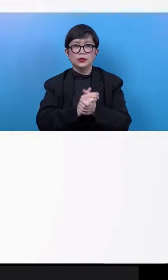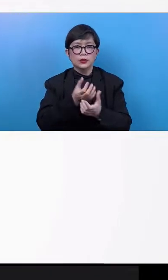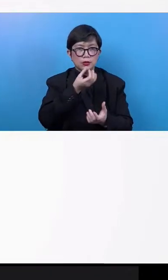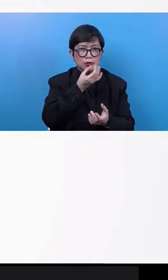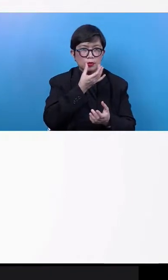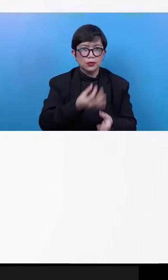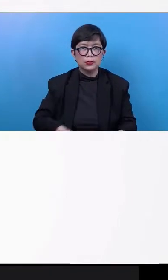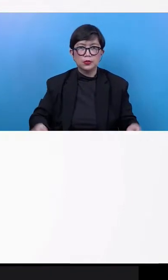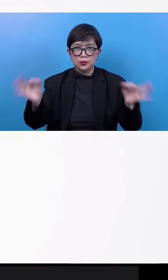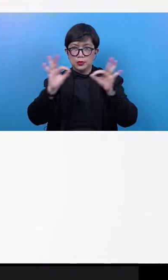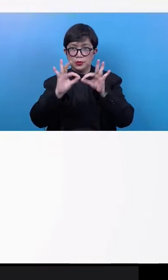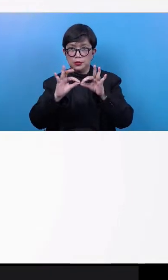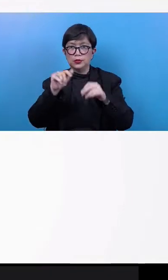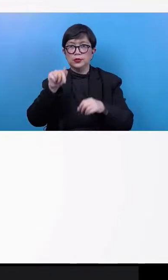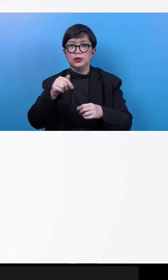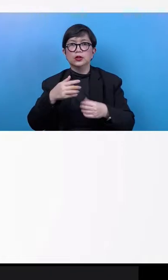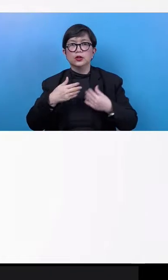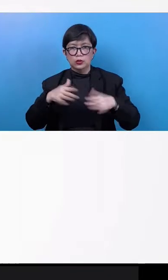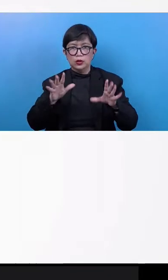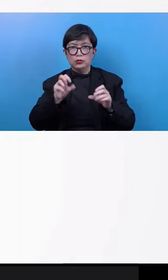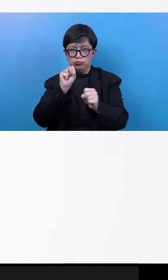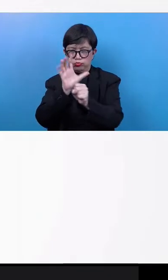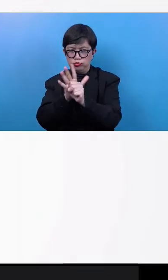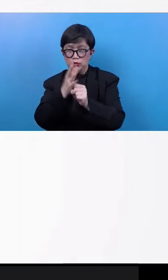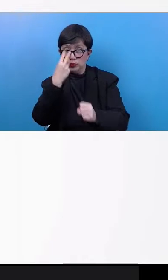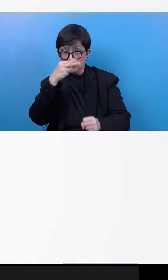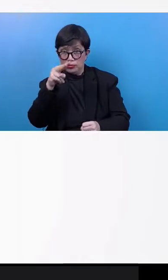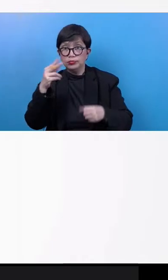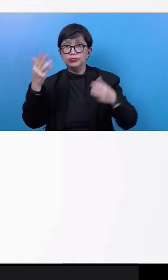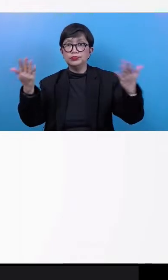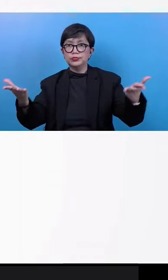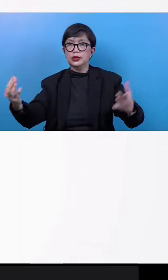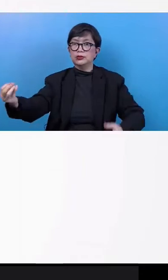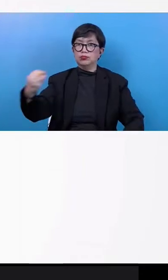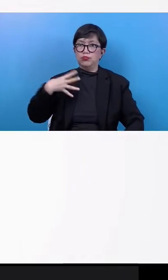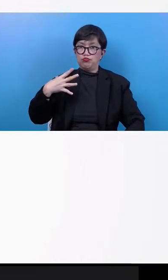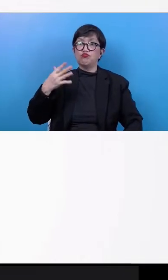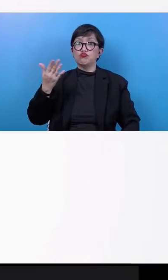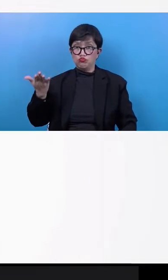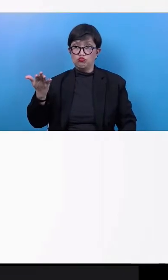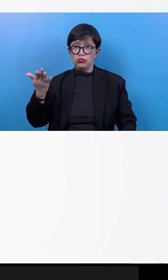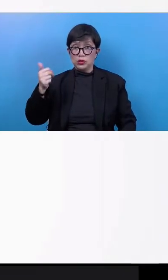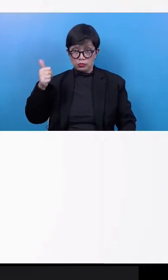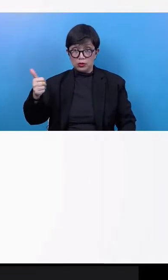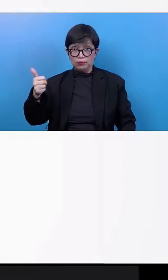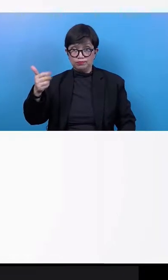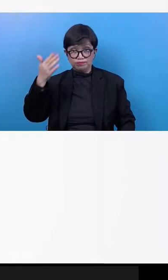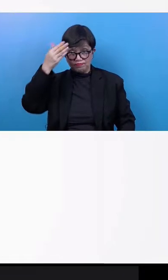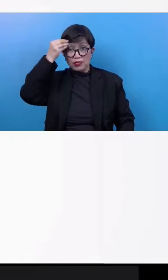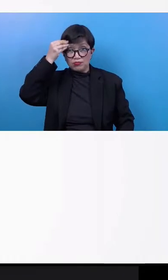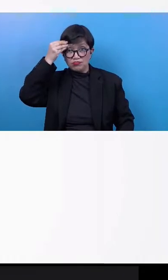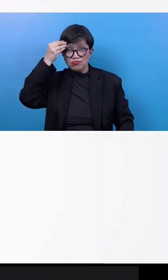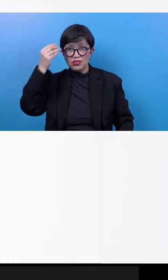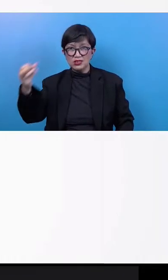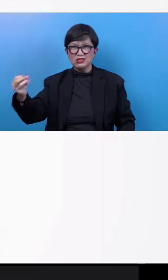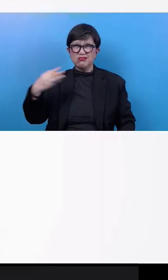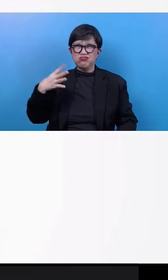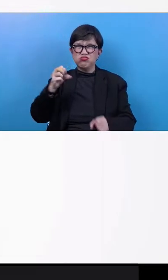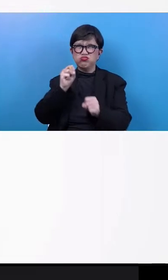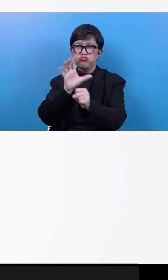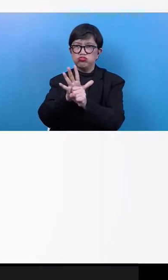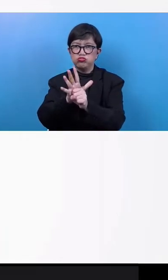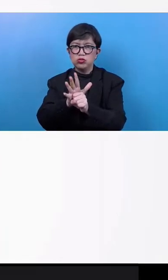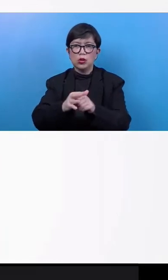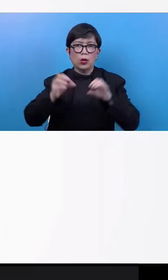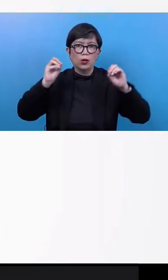the pandemic has taught us several lessons, among them that we should not view risk as single. Multiple disasters happening at the